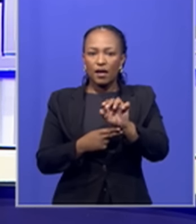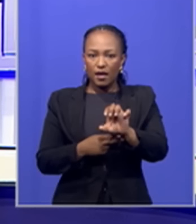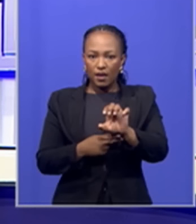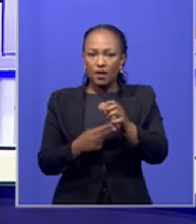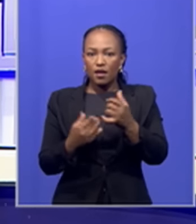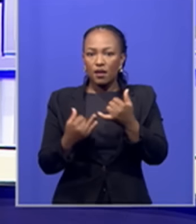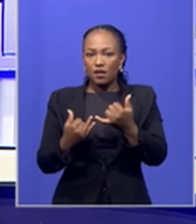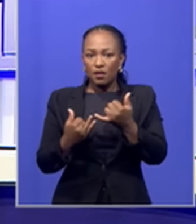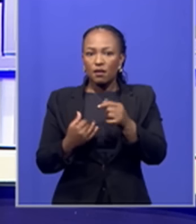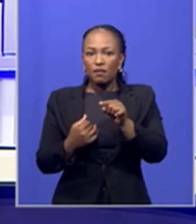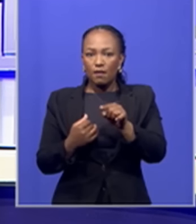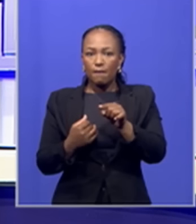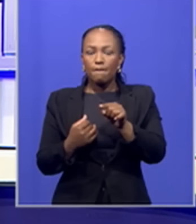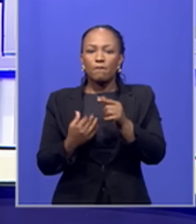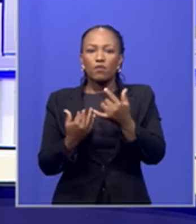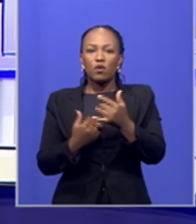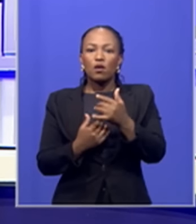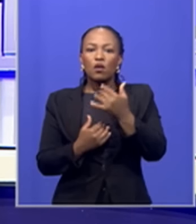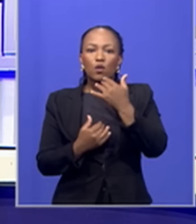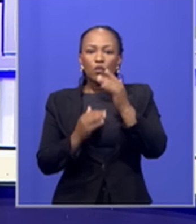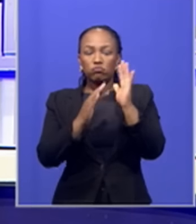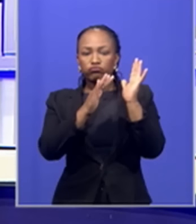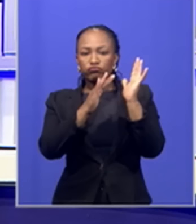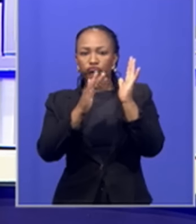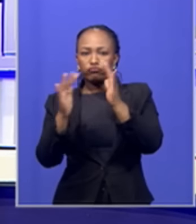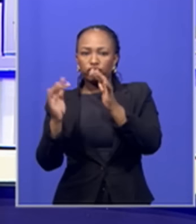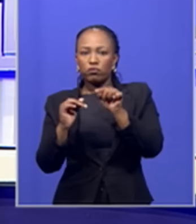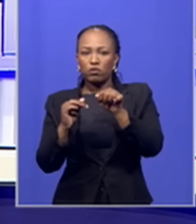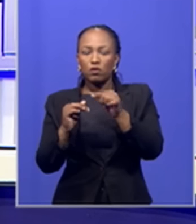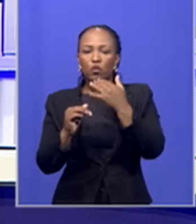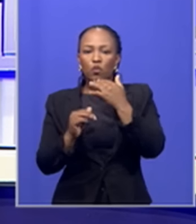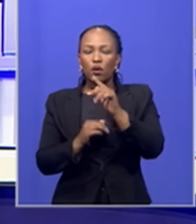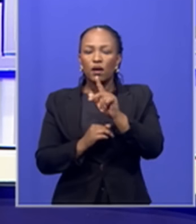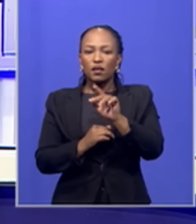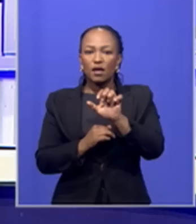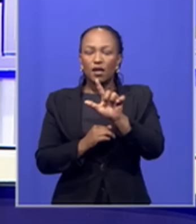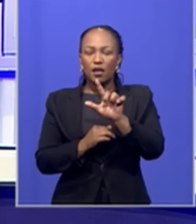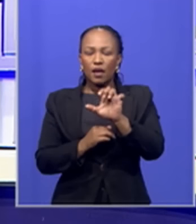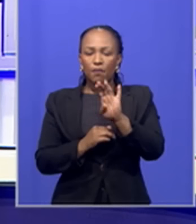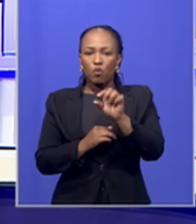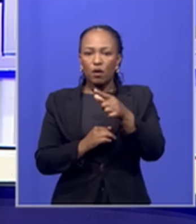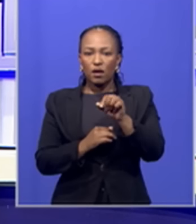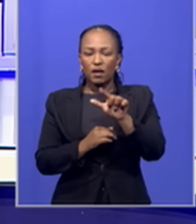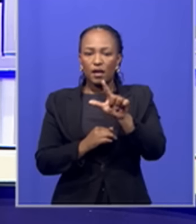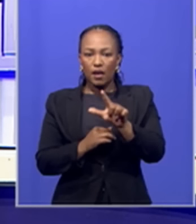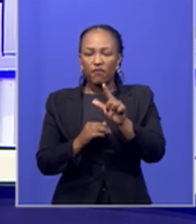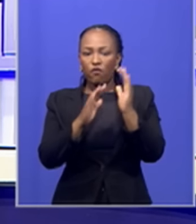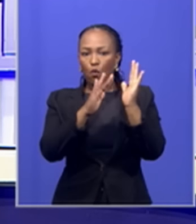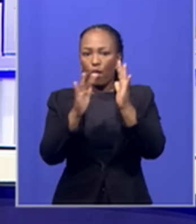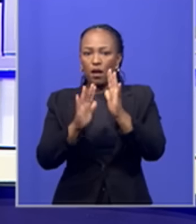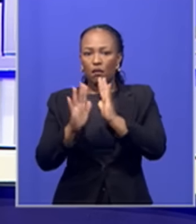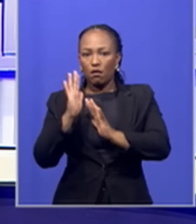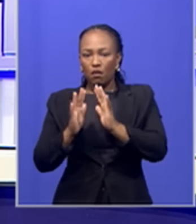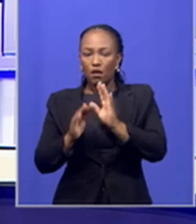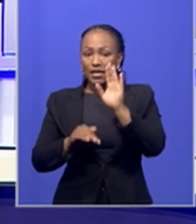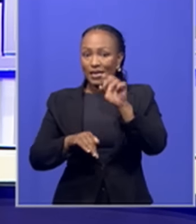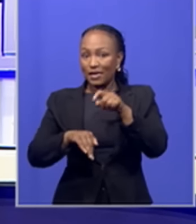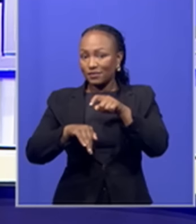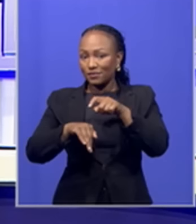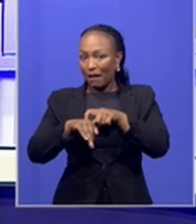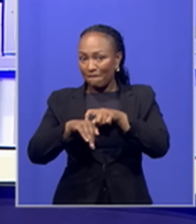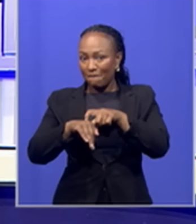jaana ke go tlogela ka ponelopele ya maemo a bosa le kgaitsedi ya motho ke lebogile kgaje gore nela gore tsa maemo a bosa di tsamaya ka tselentseng jang go fitlhela gape re